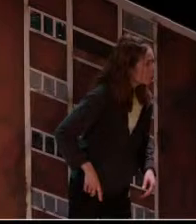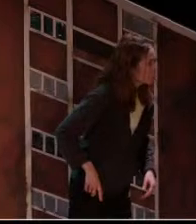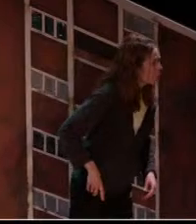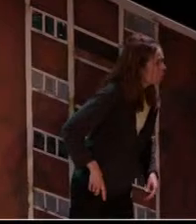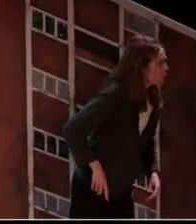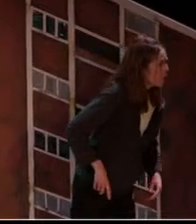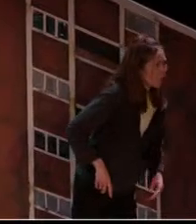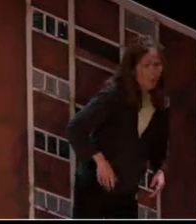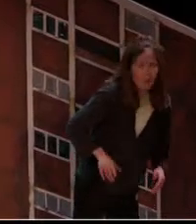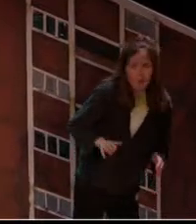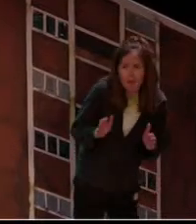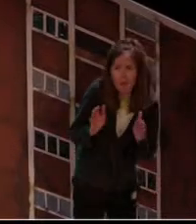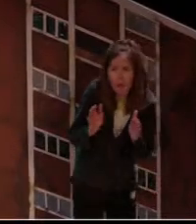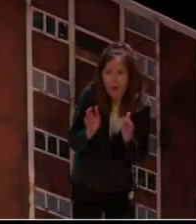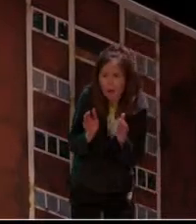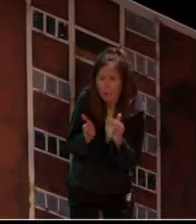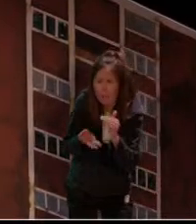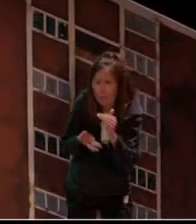A teeny weeny baby.